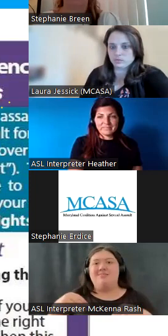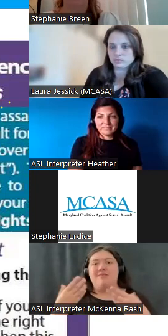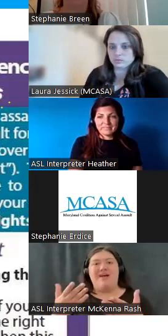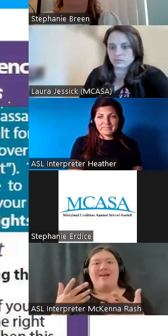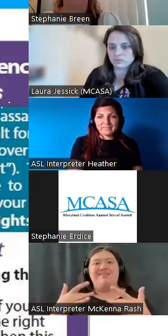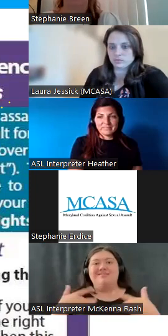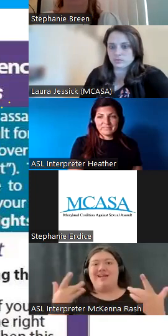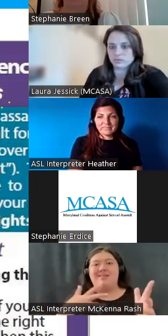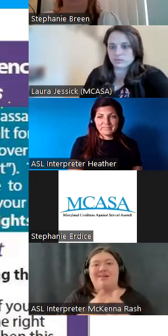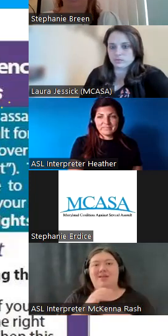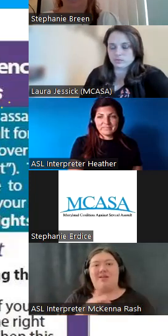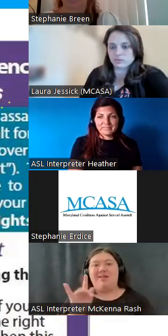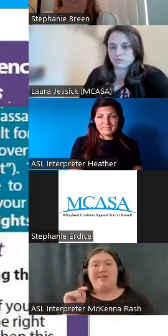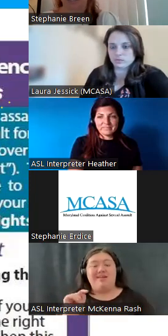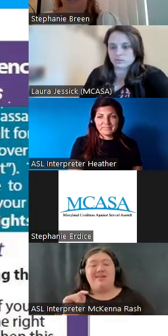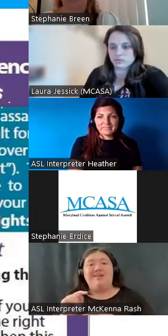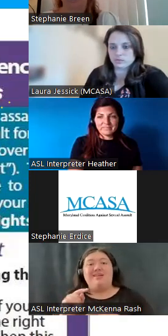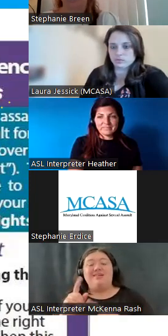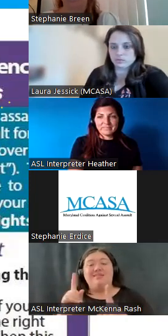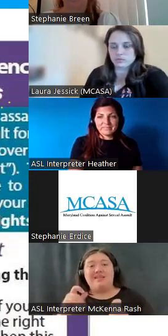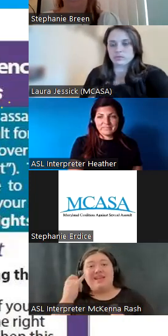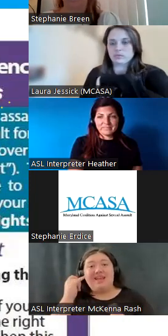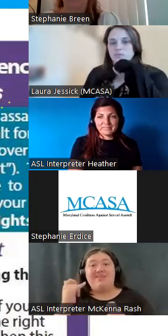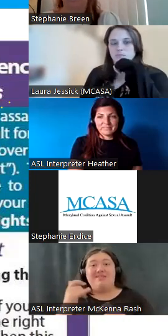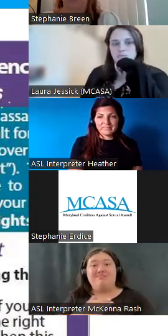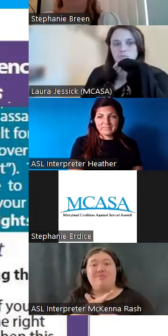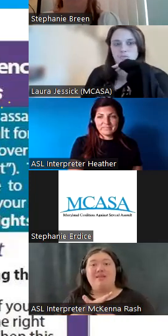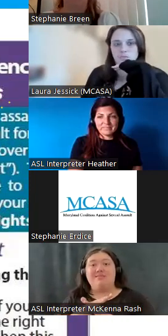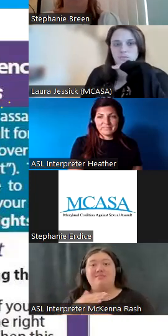on kit testing if it would hinder an investigation.